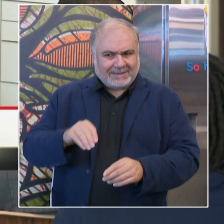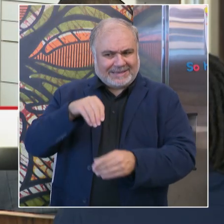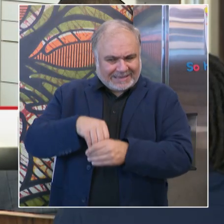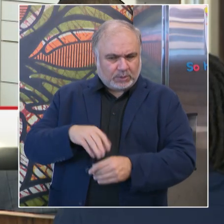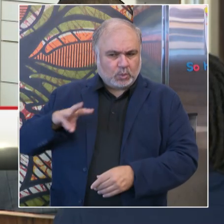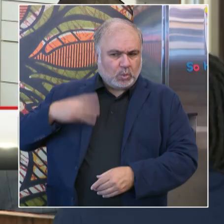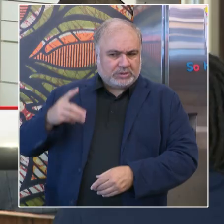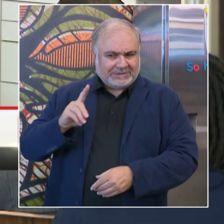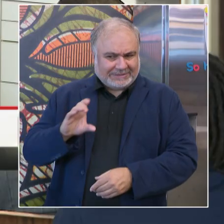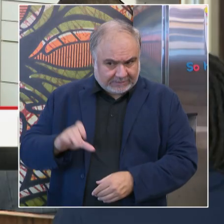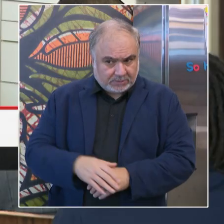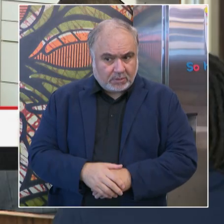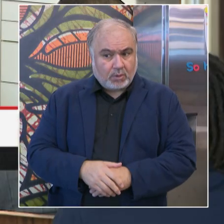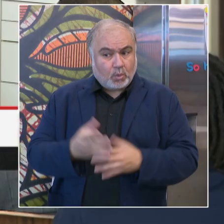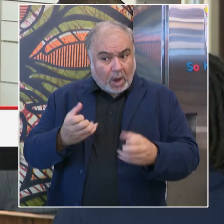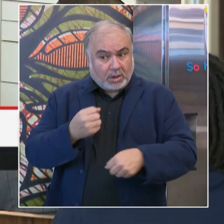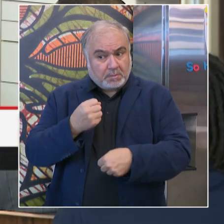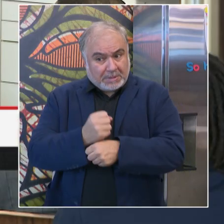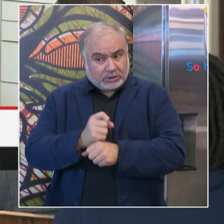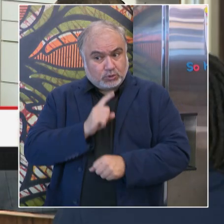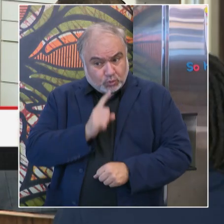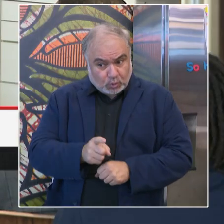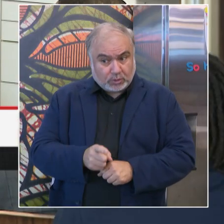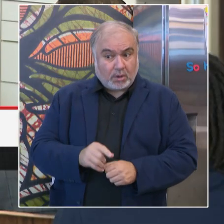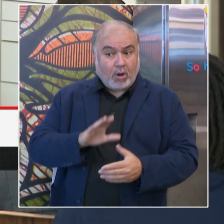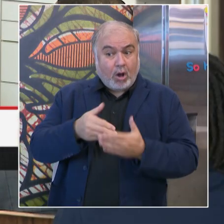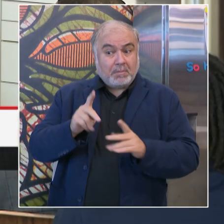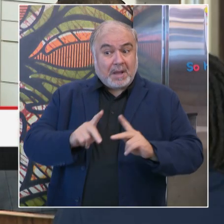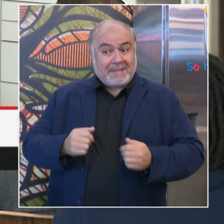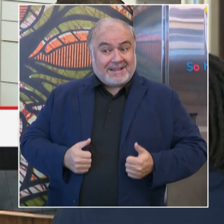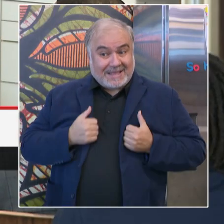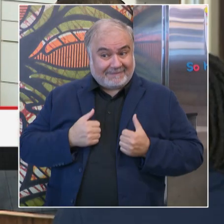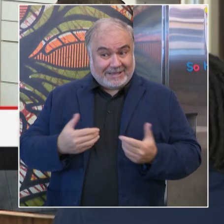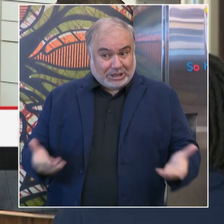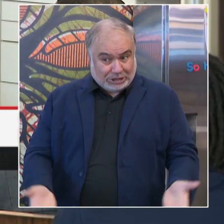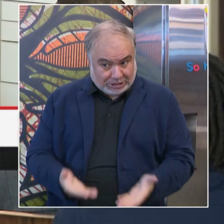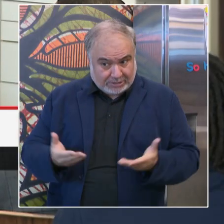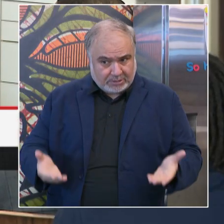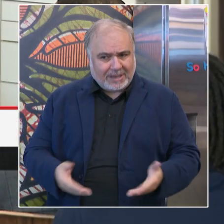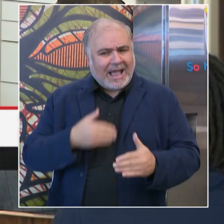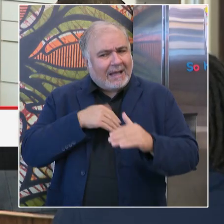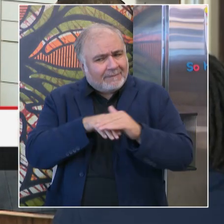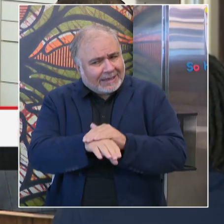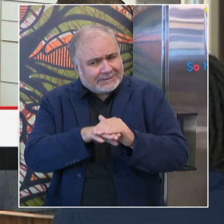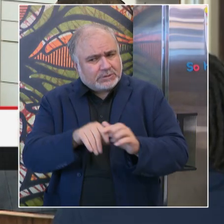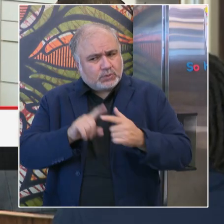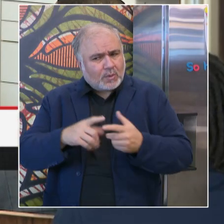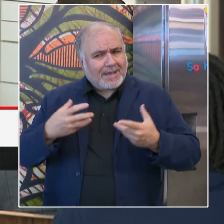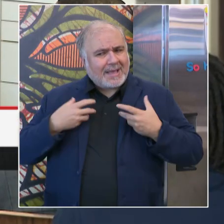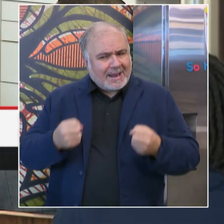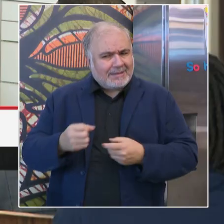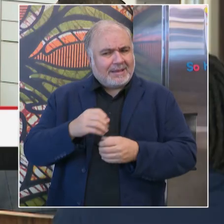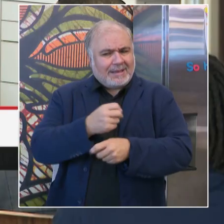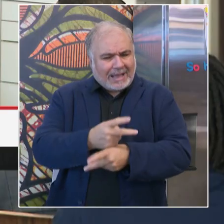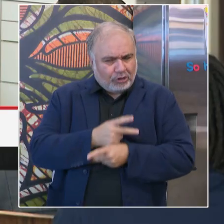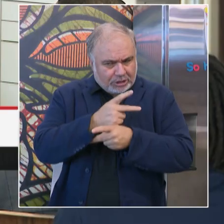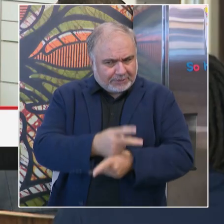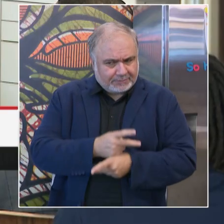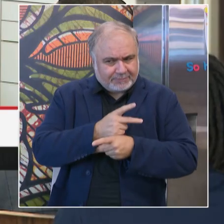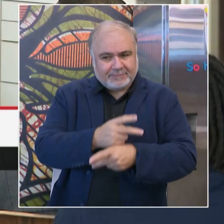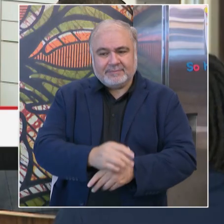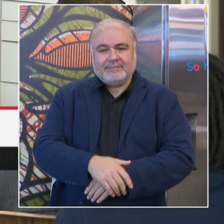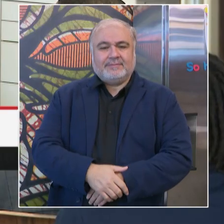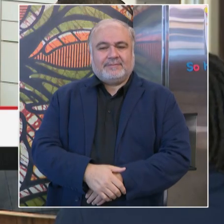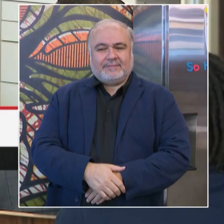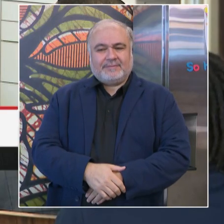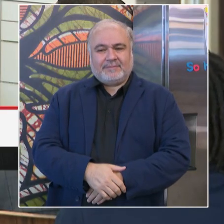With the support of Mayor Bowser, the DC City Council, the District Workforce Investment Council, and the Department of Employment Services,